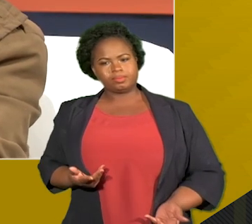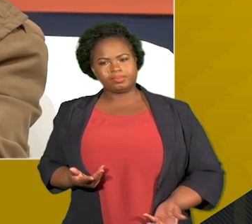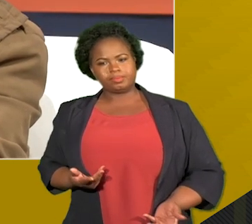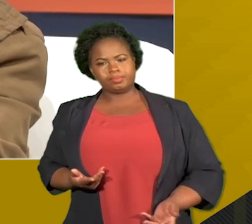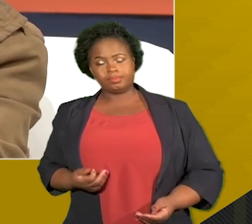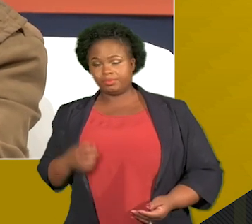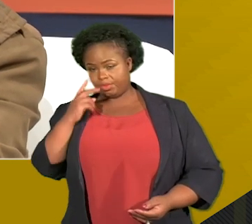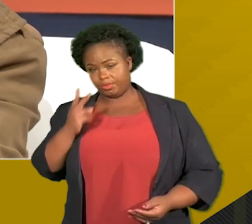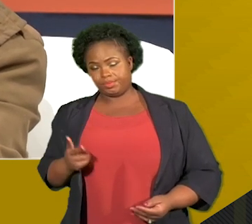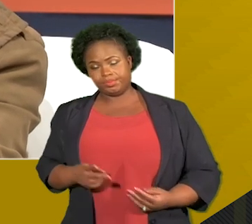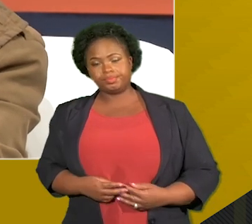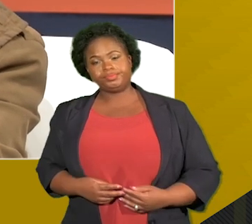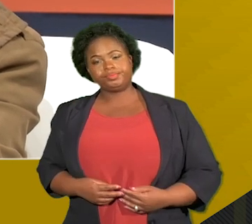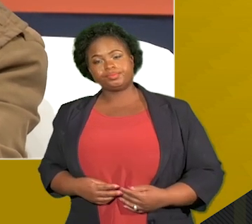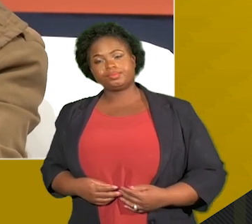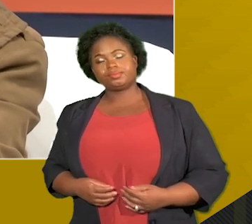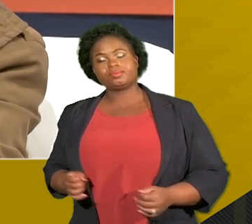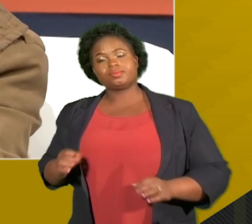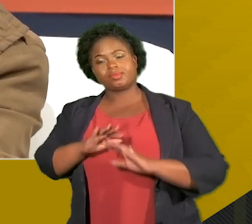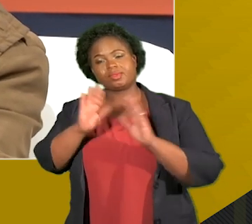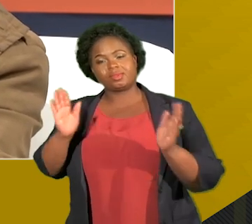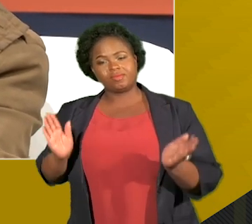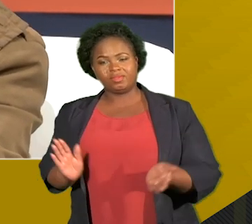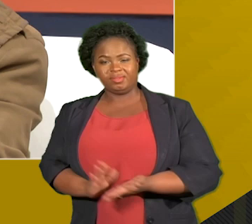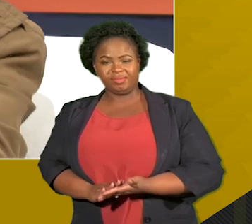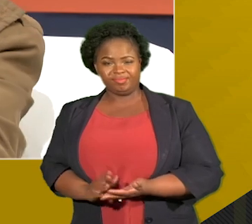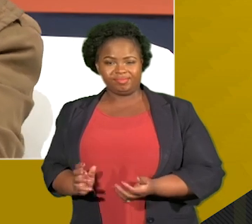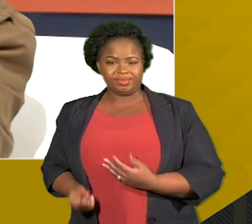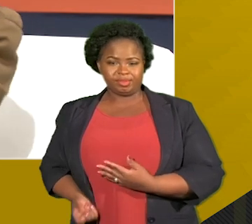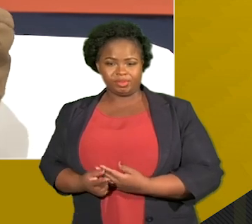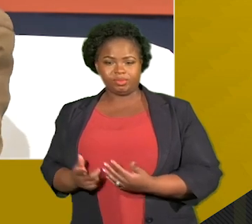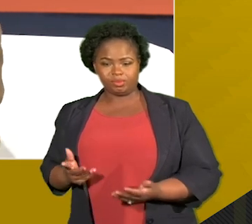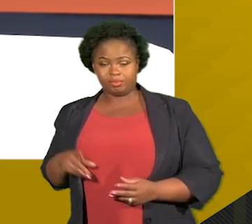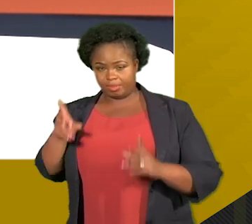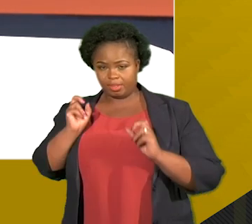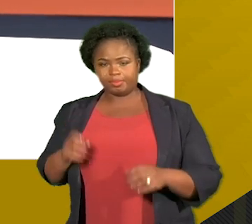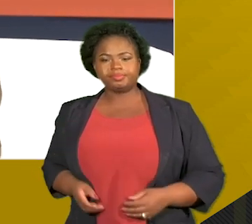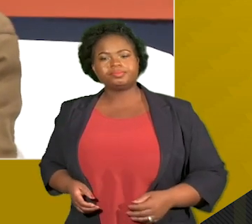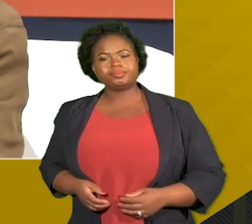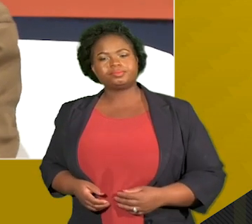Look, sister, all those things, you know, Mamel.